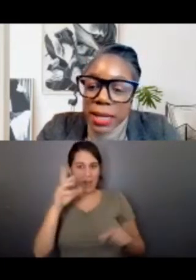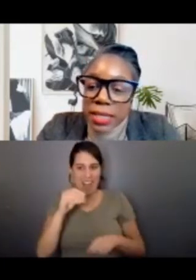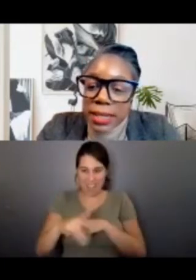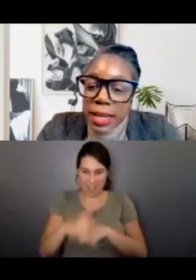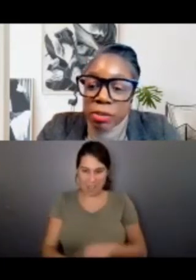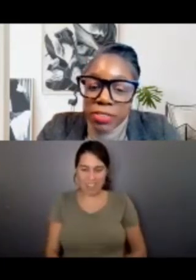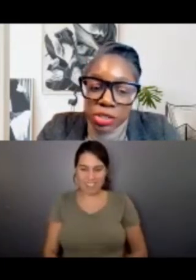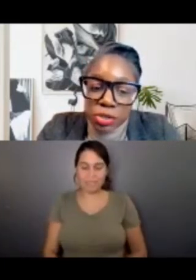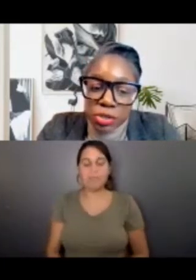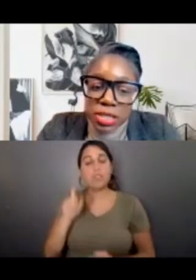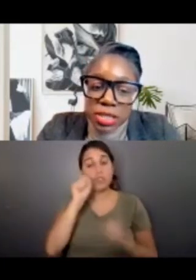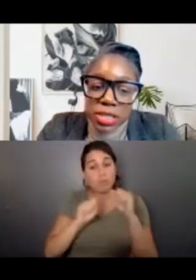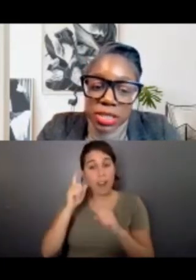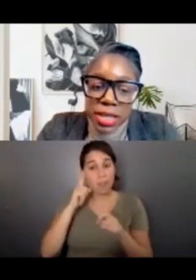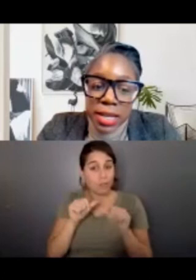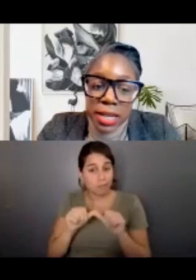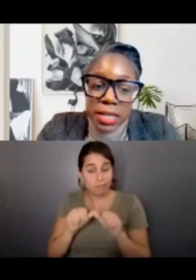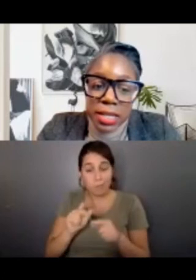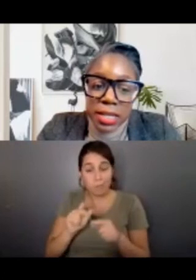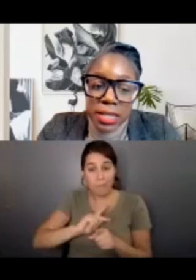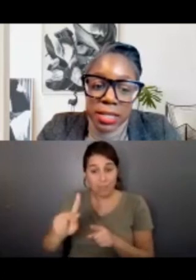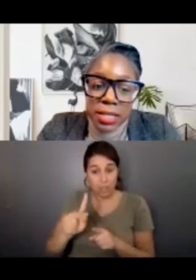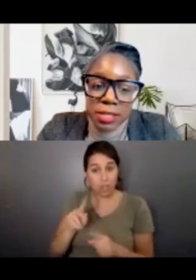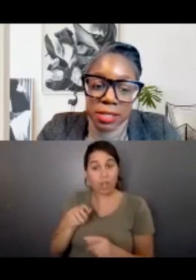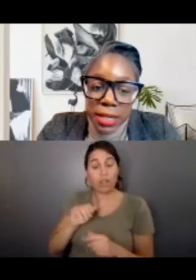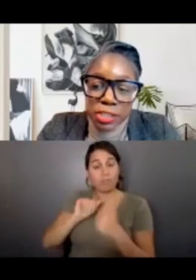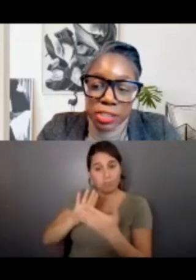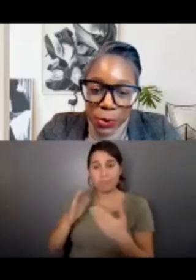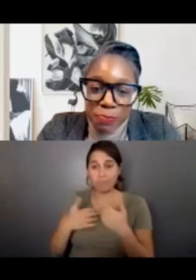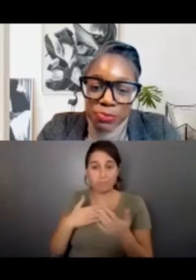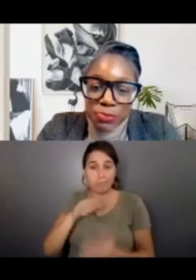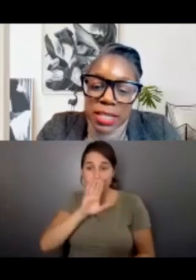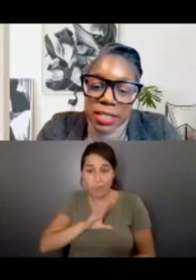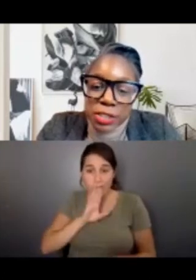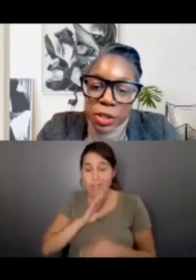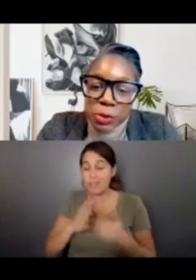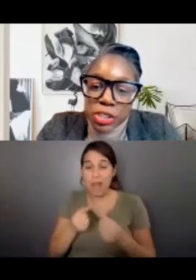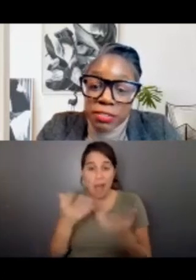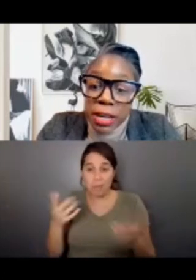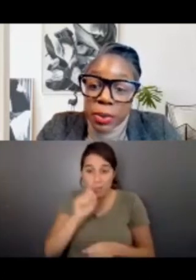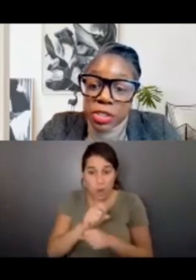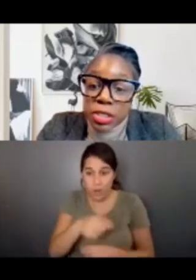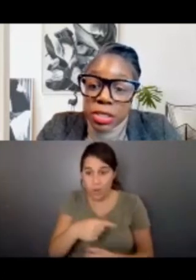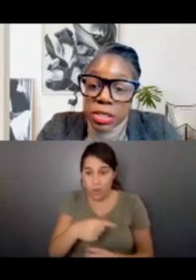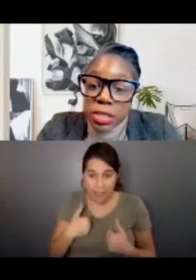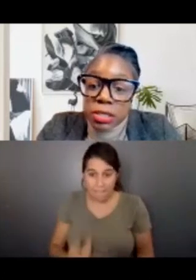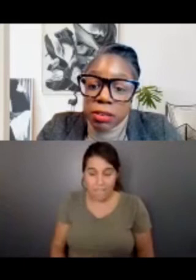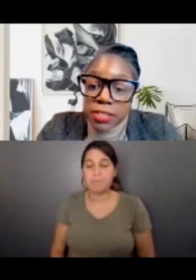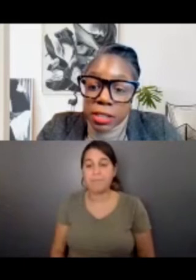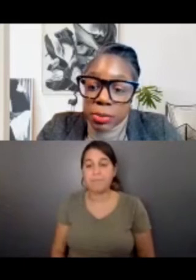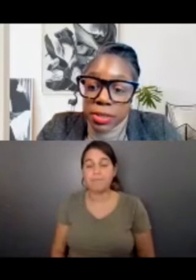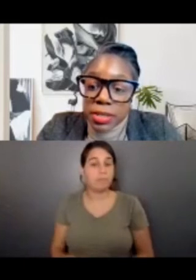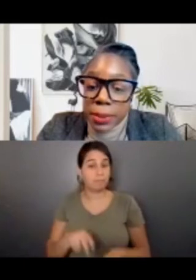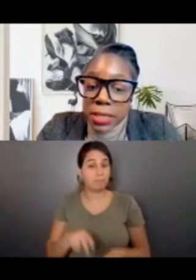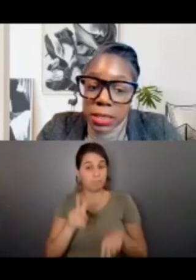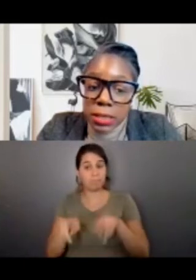for maintaining a professional stance despite frustrations or workload. Dr. Coach shared evaluations of Dr.